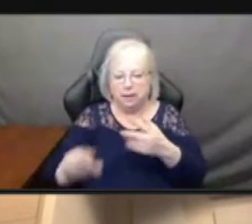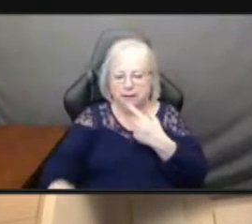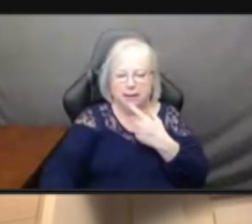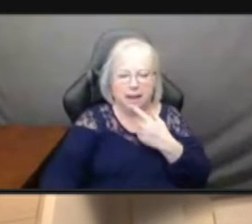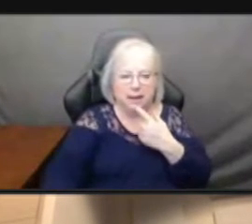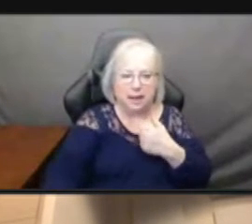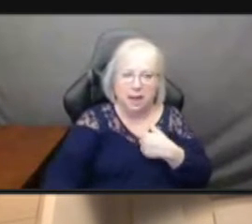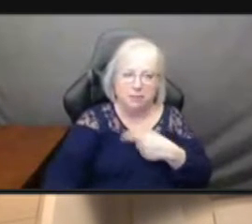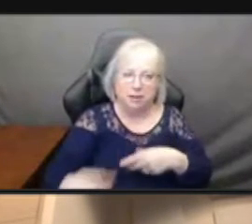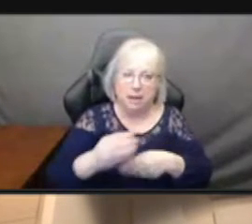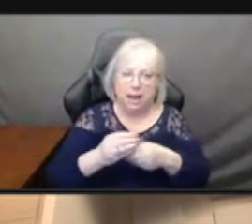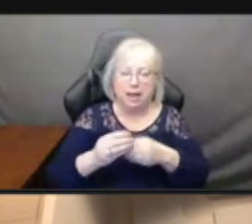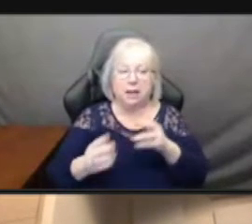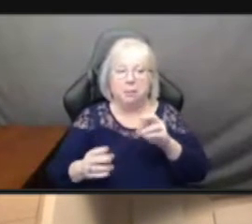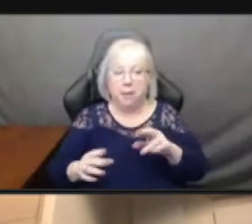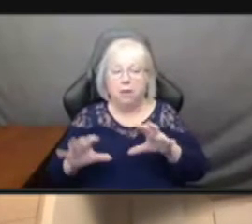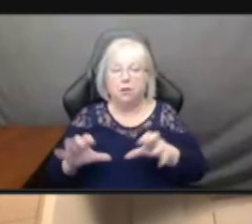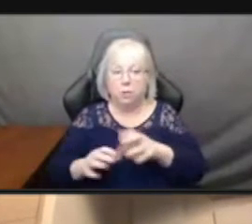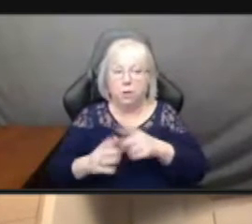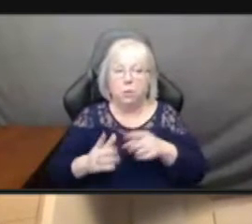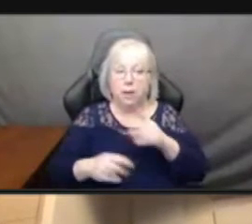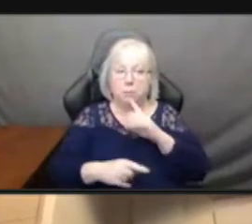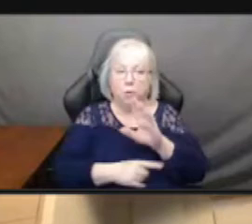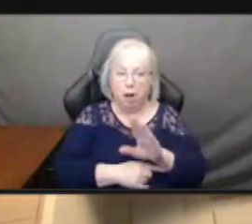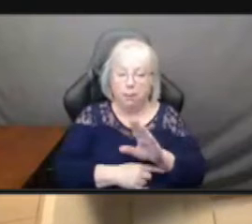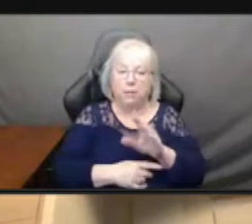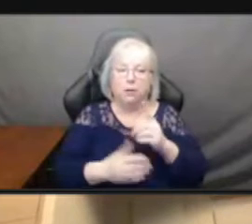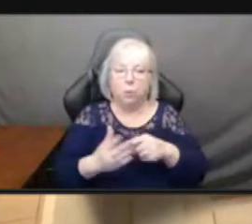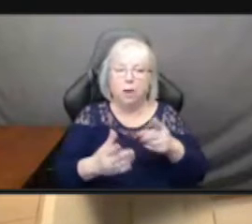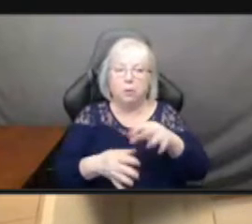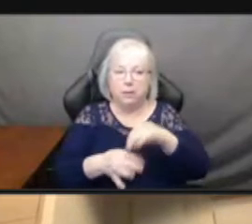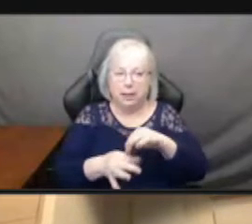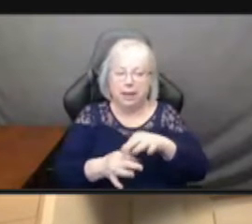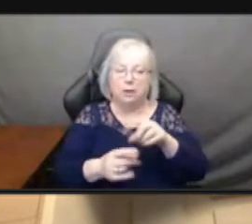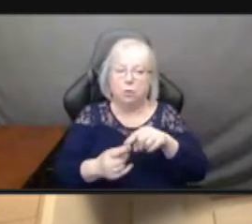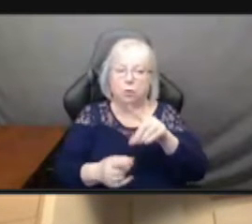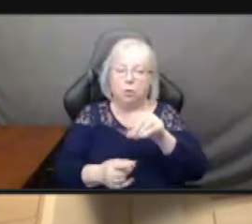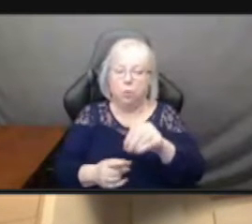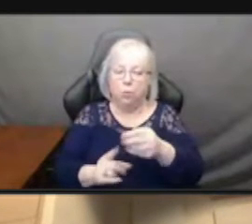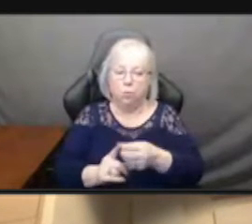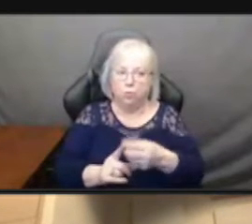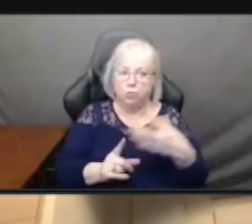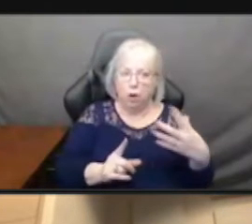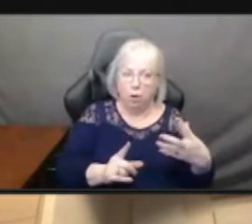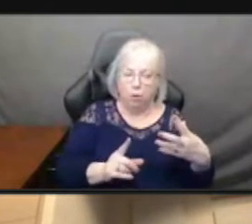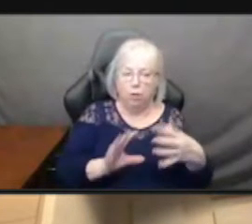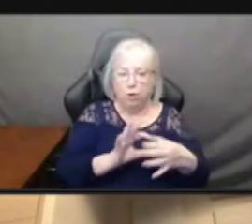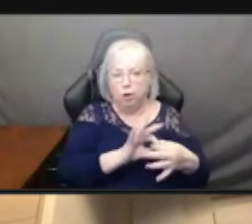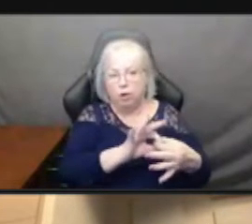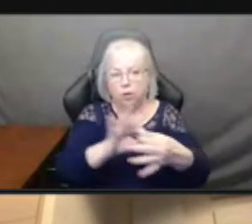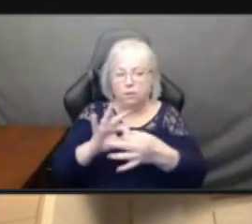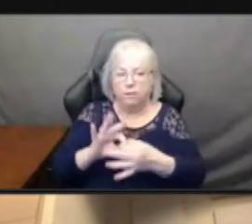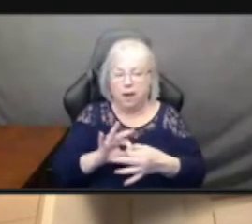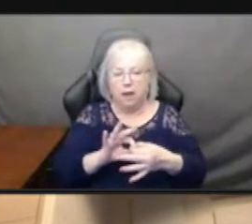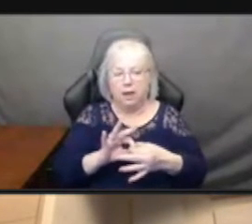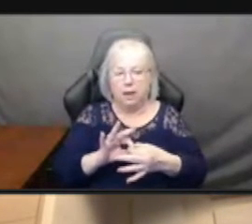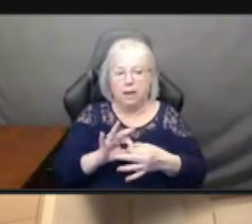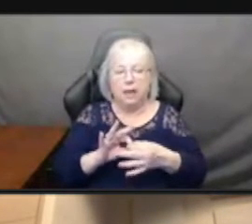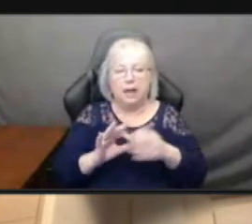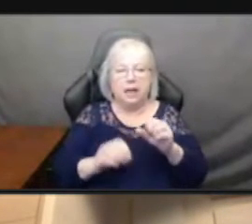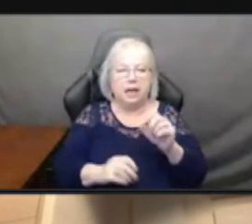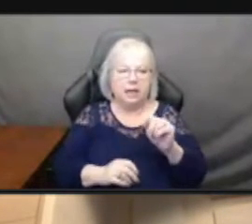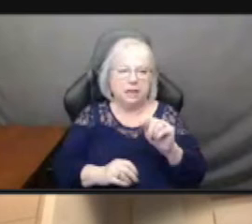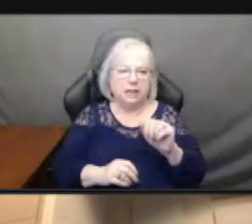what he promised and what he was elected to do. Grow, unify, and break down the status quo from the